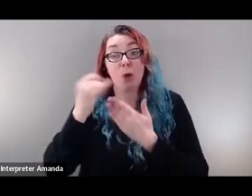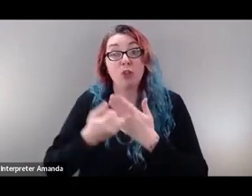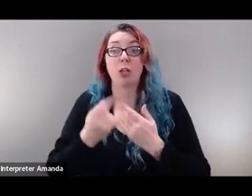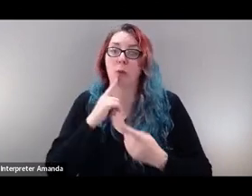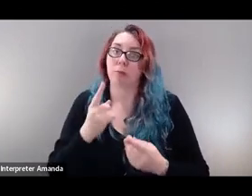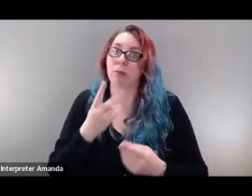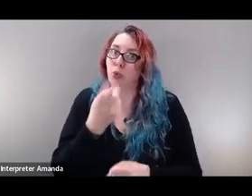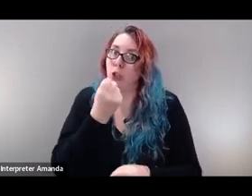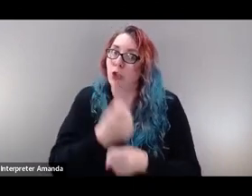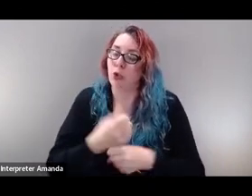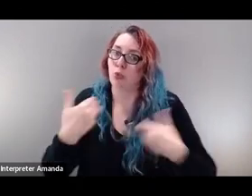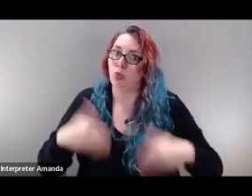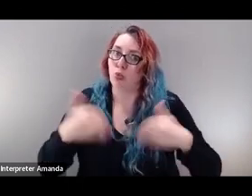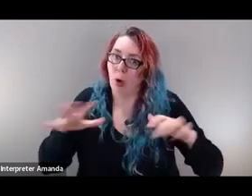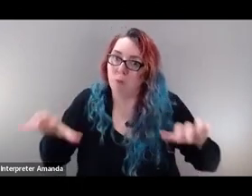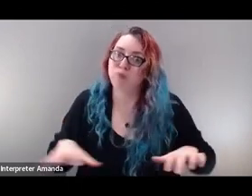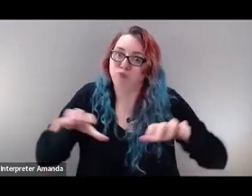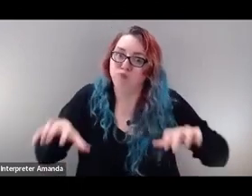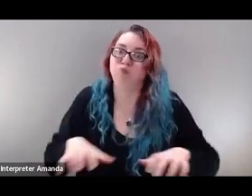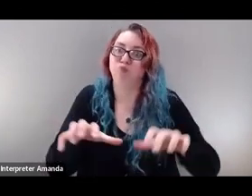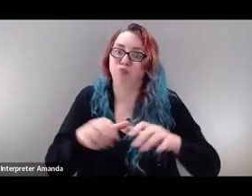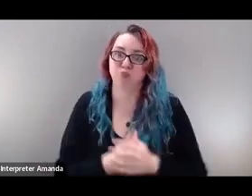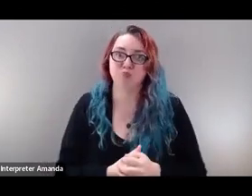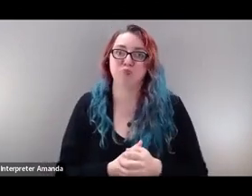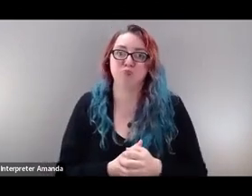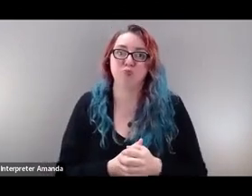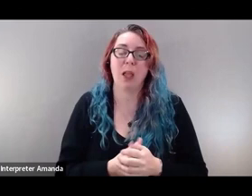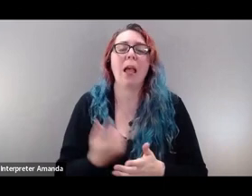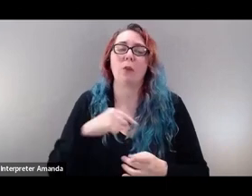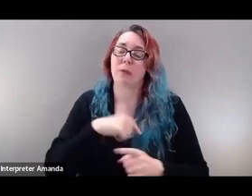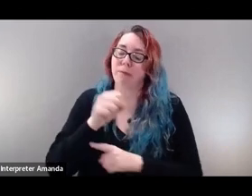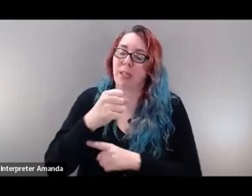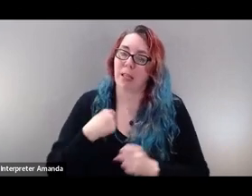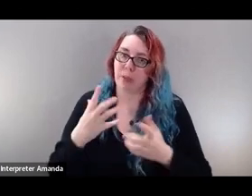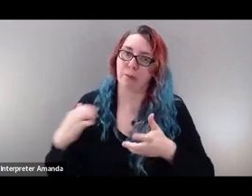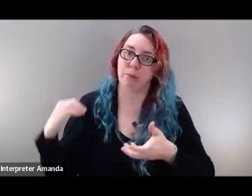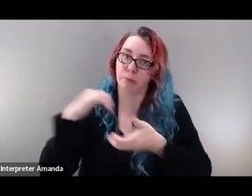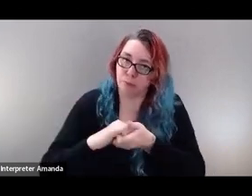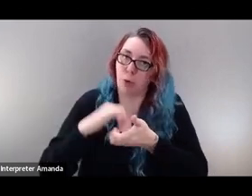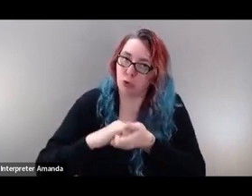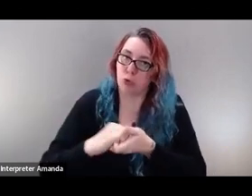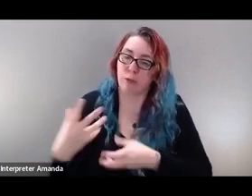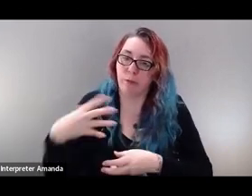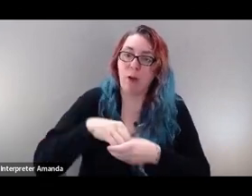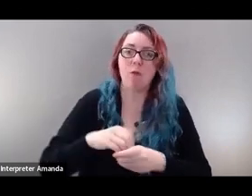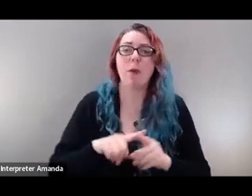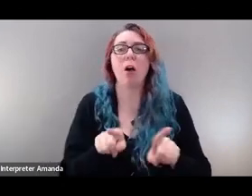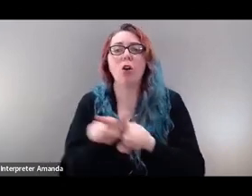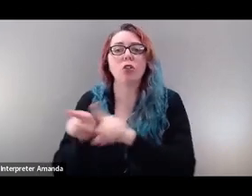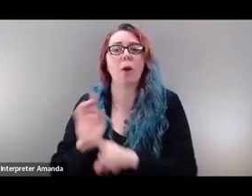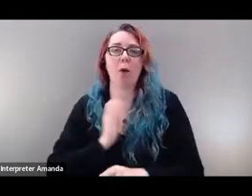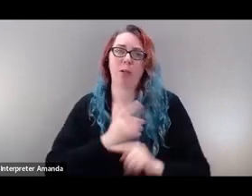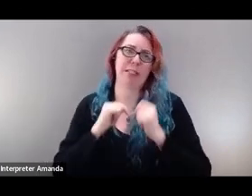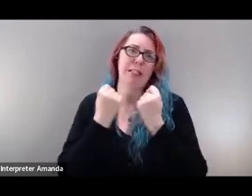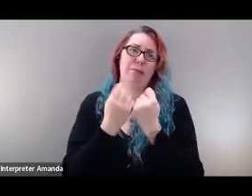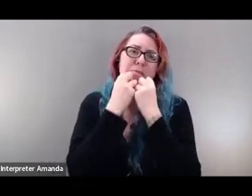2 years. It would not have been possible without our project partners, of course, but also without the support of our precious team.